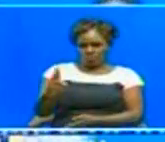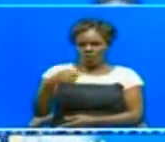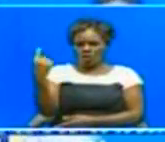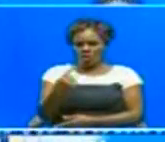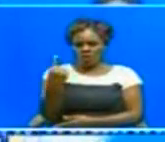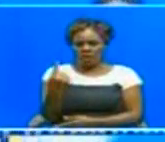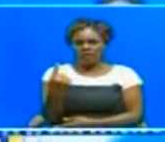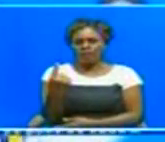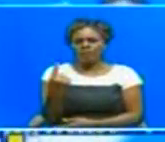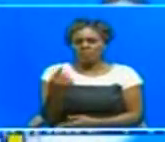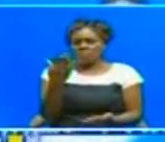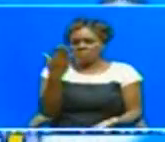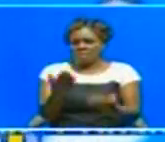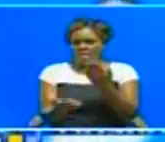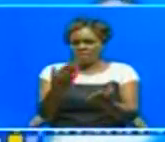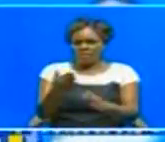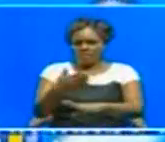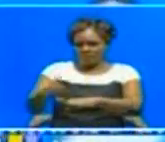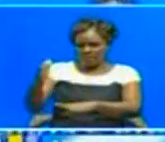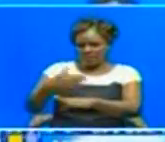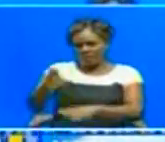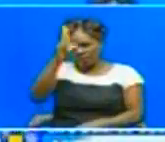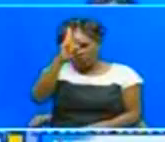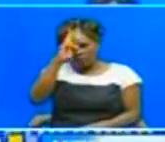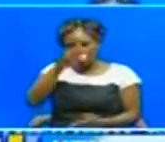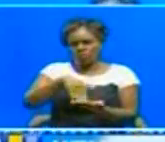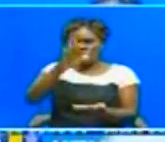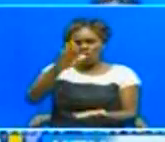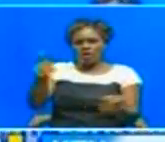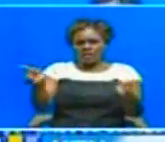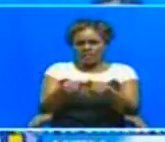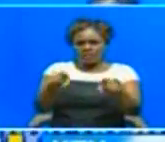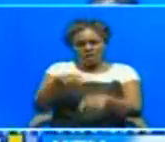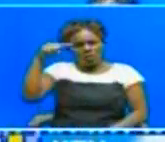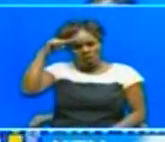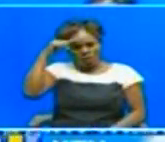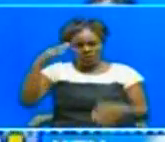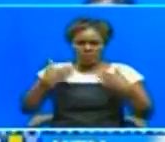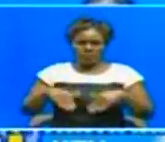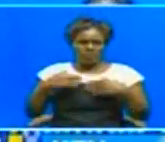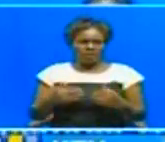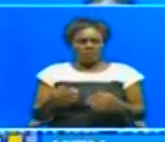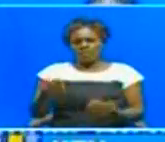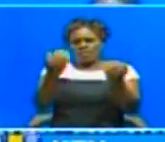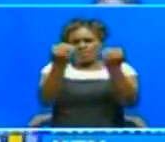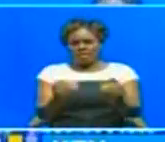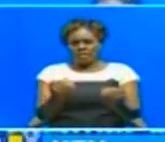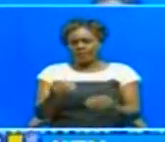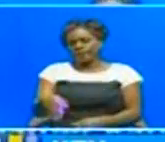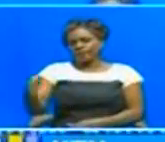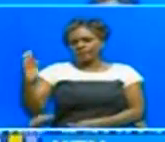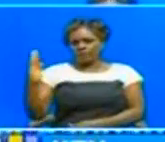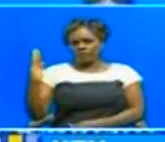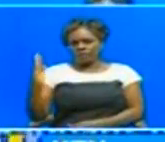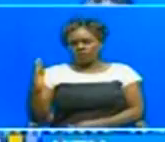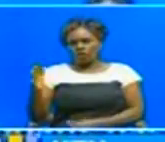providing reservists, perhaps deploying security personnel of the same origin with the people. We need security officers who know